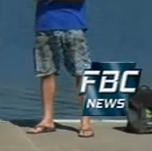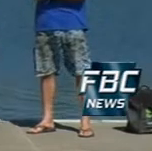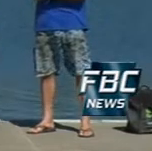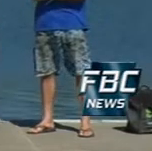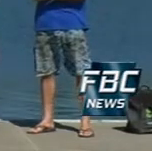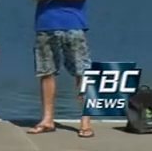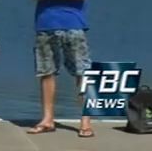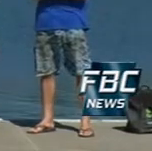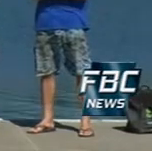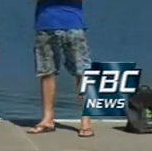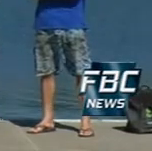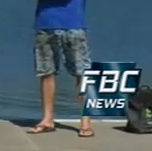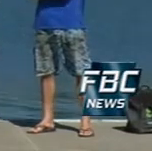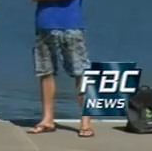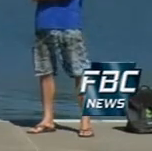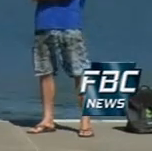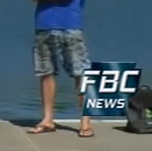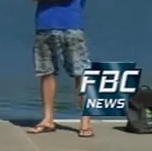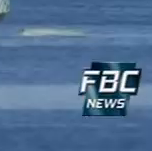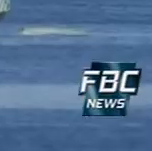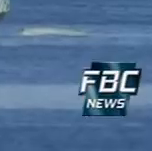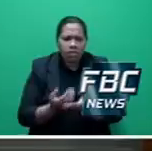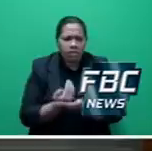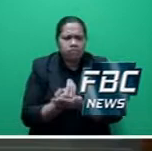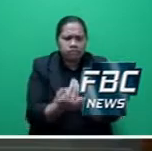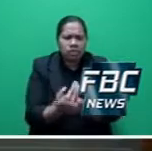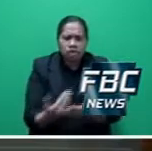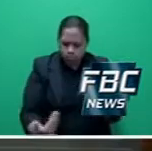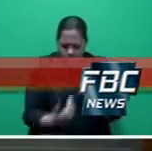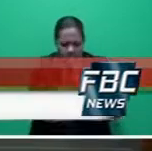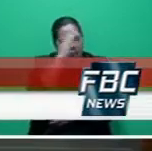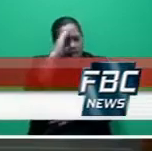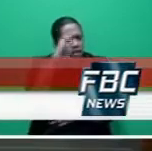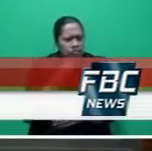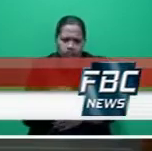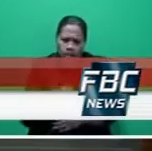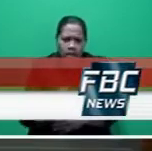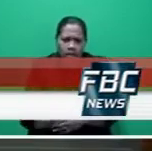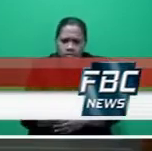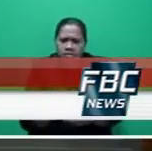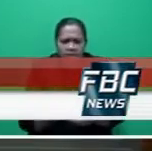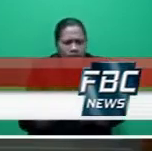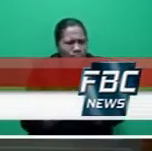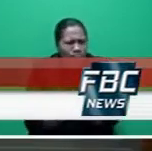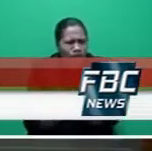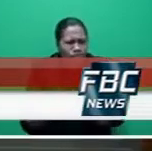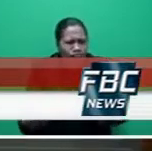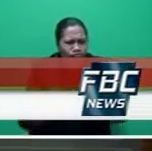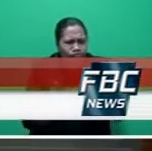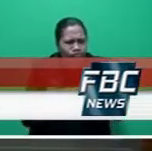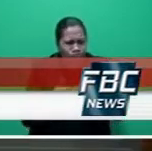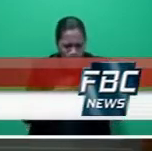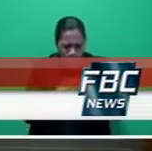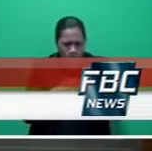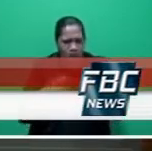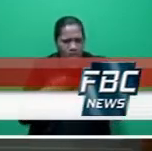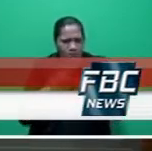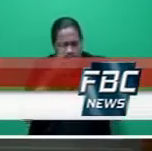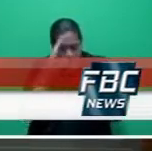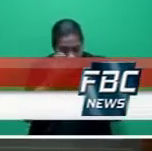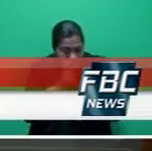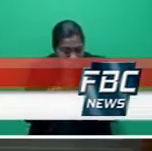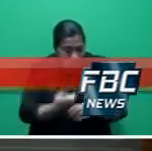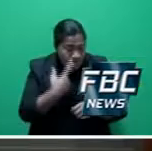and New Zealand to curb such crime. If the 100 bars of cocaine had been